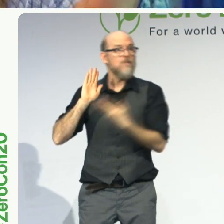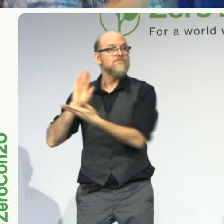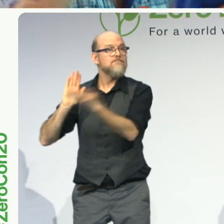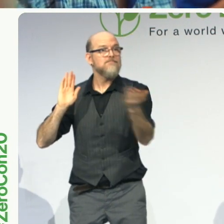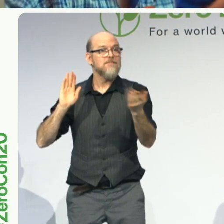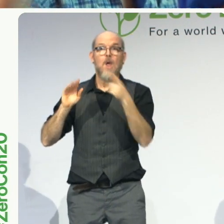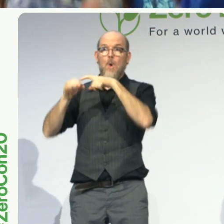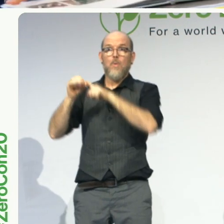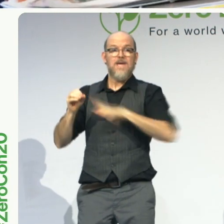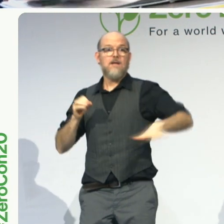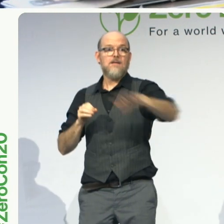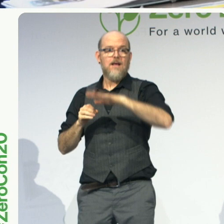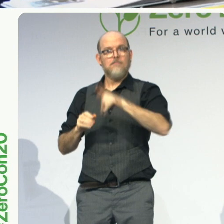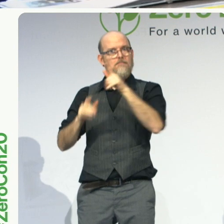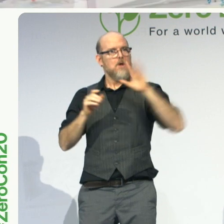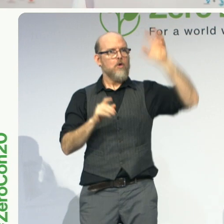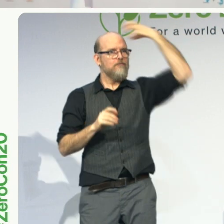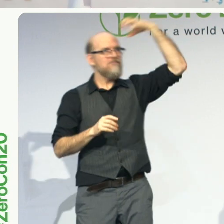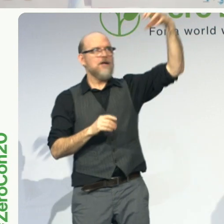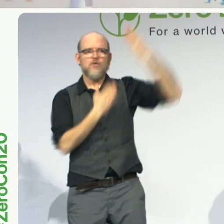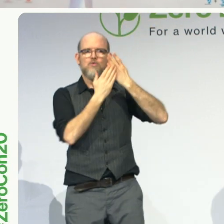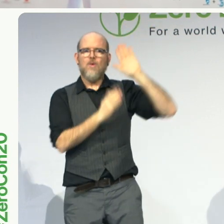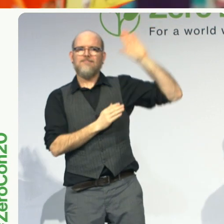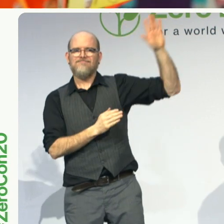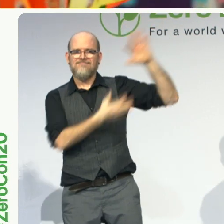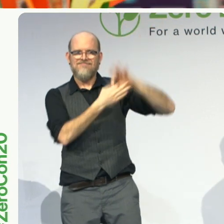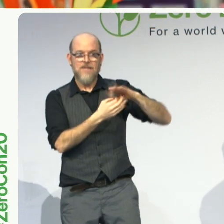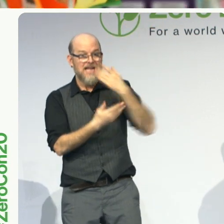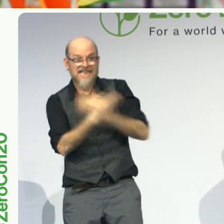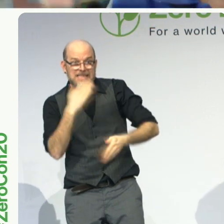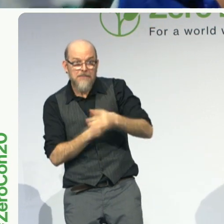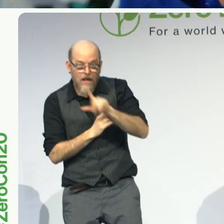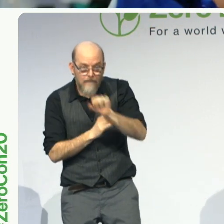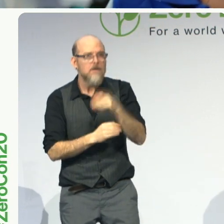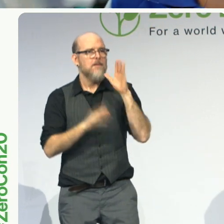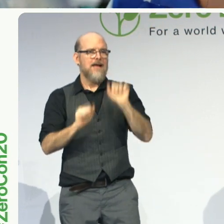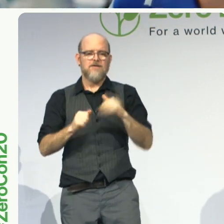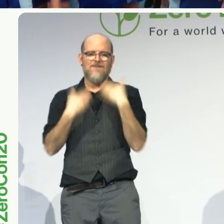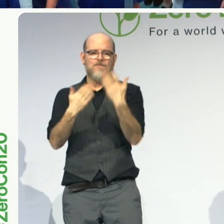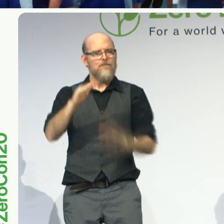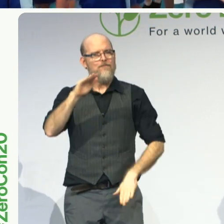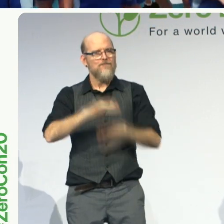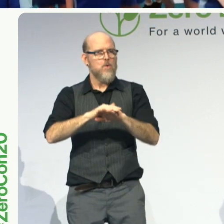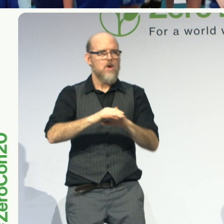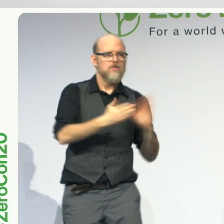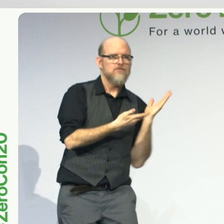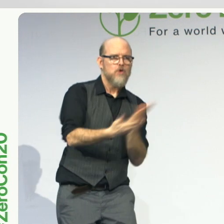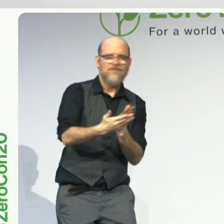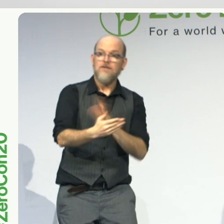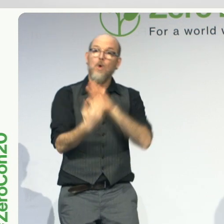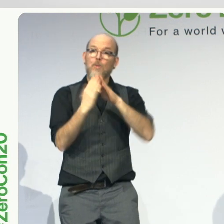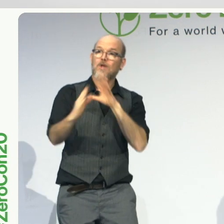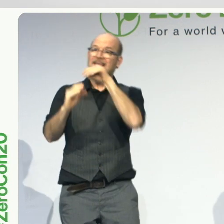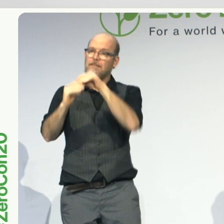schools receive the support they need to belong to the school community. It includes all state schools and